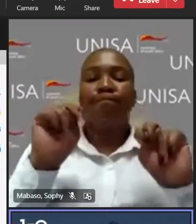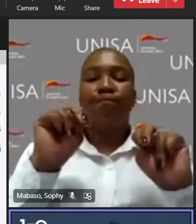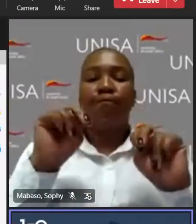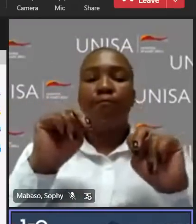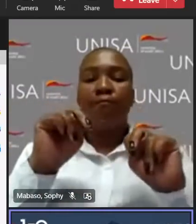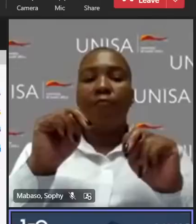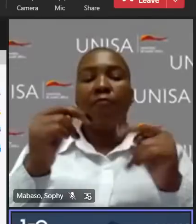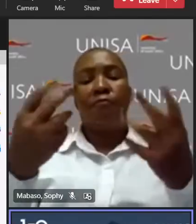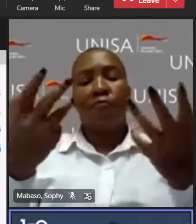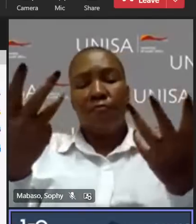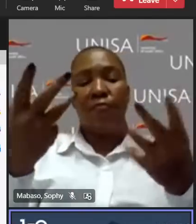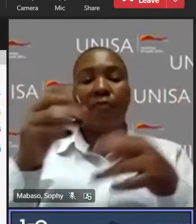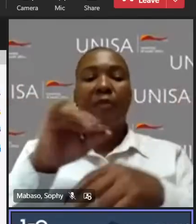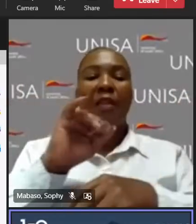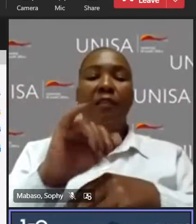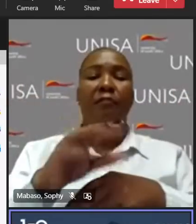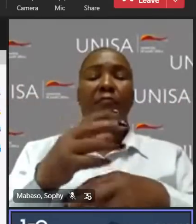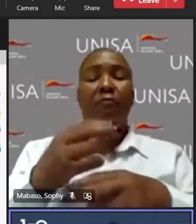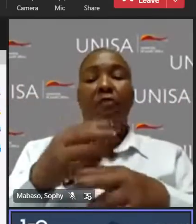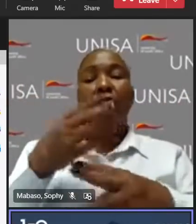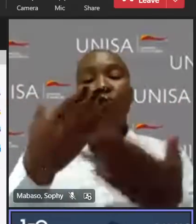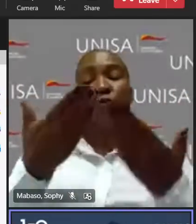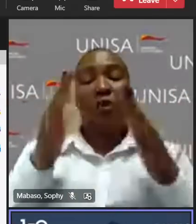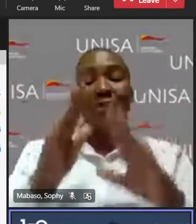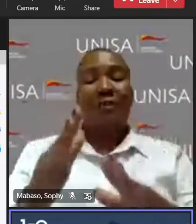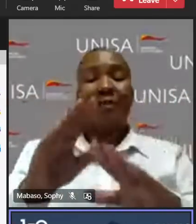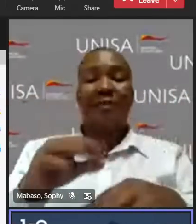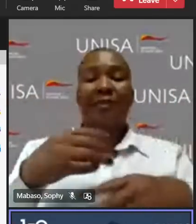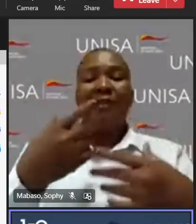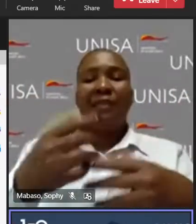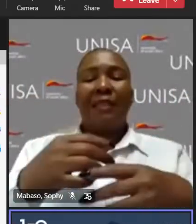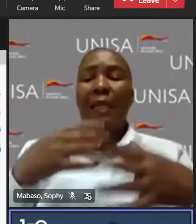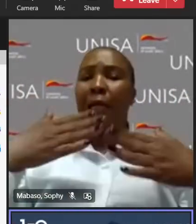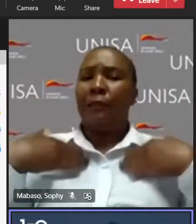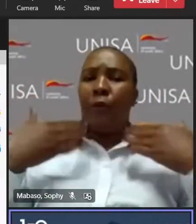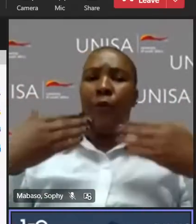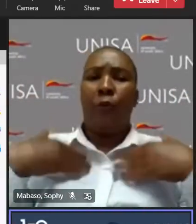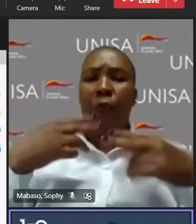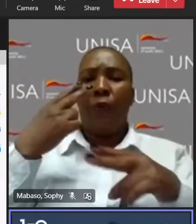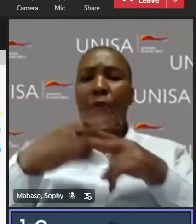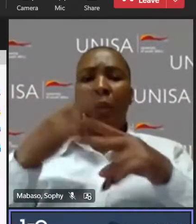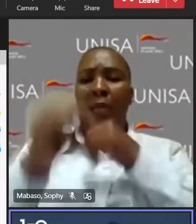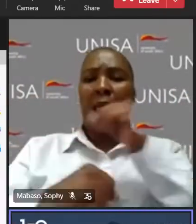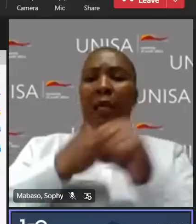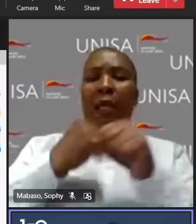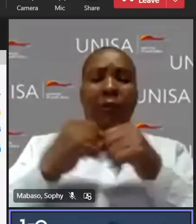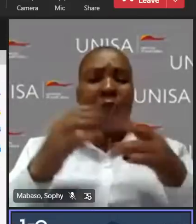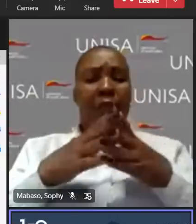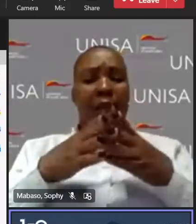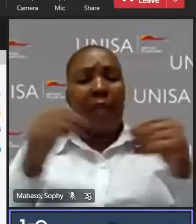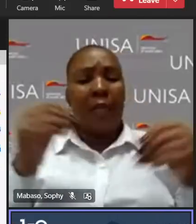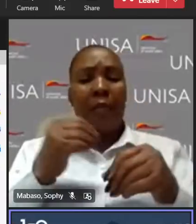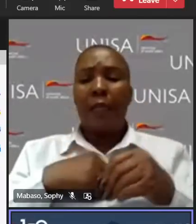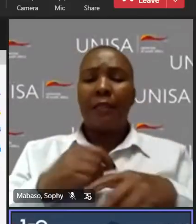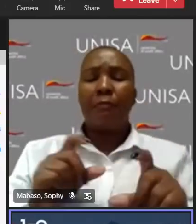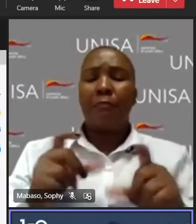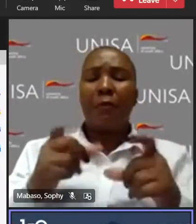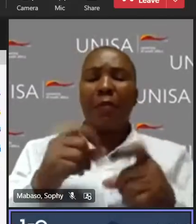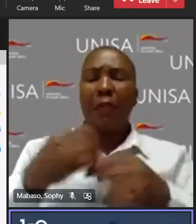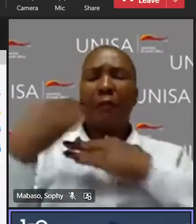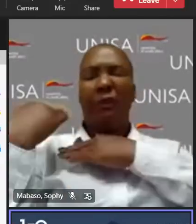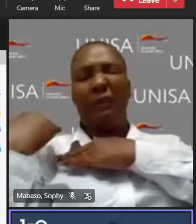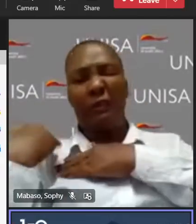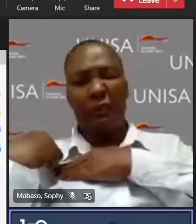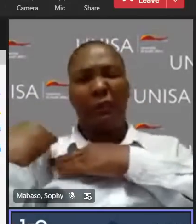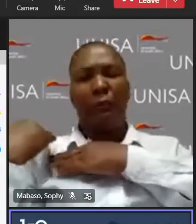Obviously, when students are in the final year, they are excited and they are eager to complete, but very often they overburden